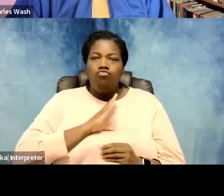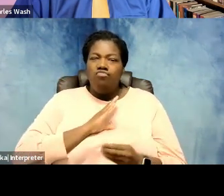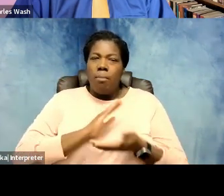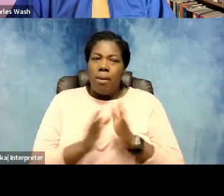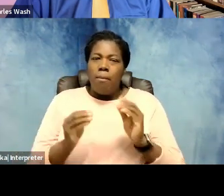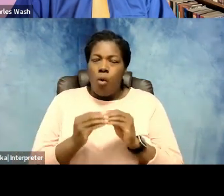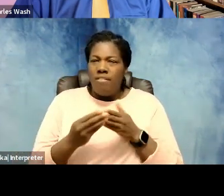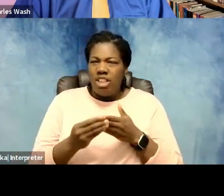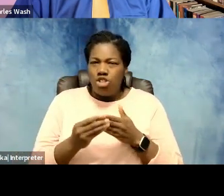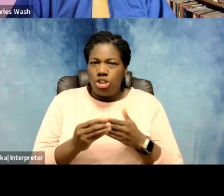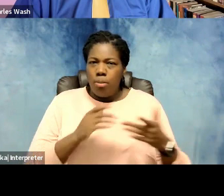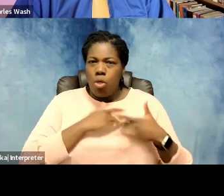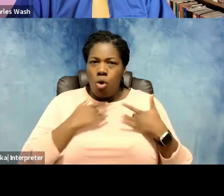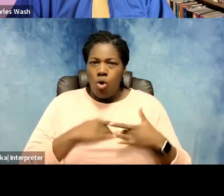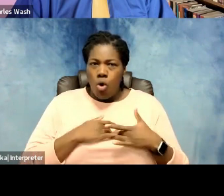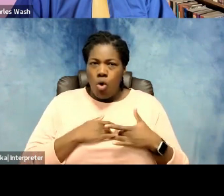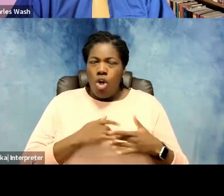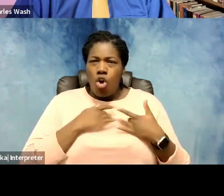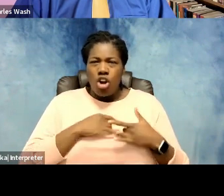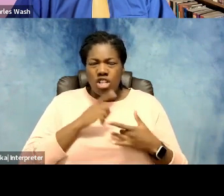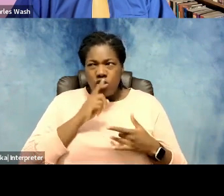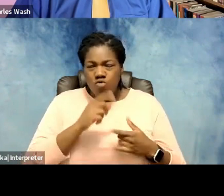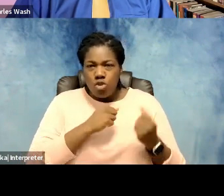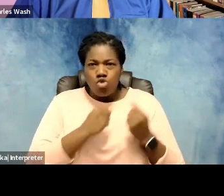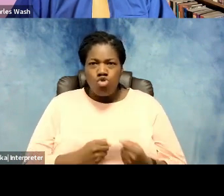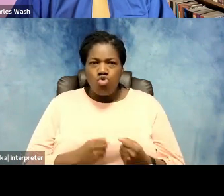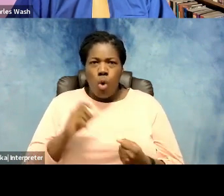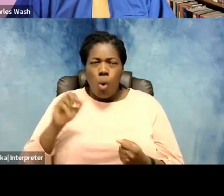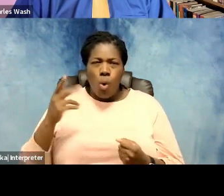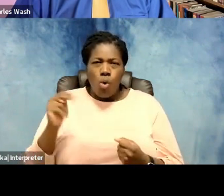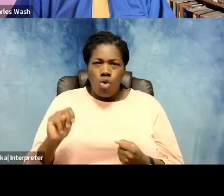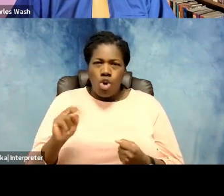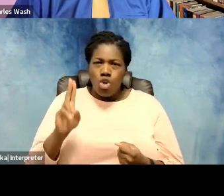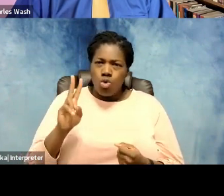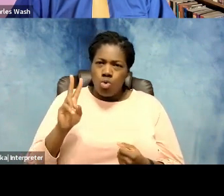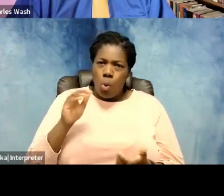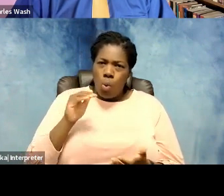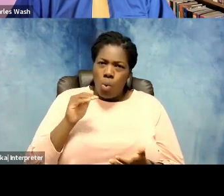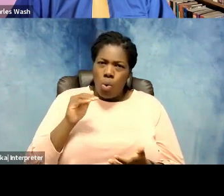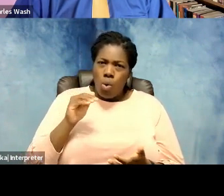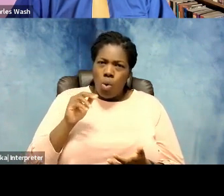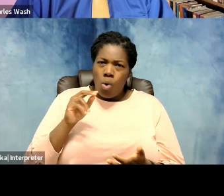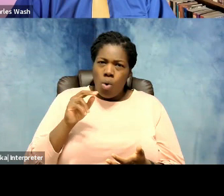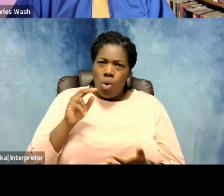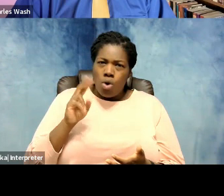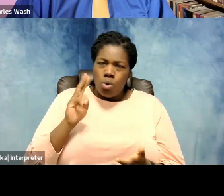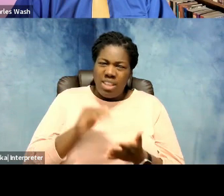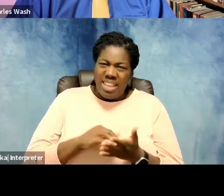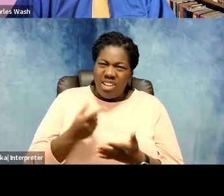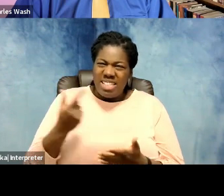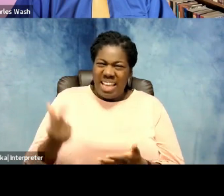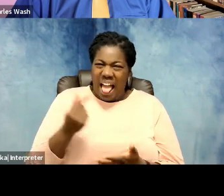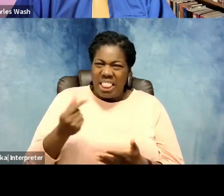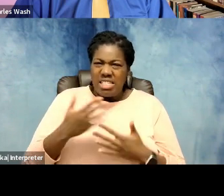the heart, right? You know, the heart is a very powerful organ. You know, pumps about 2,000 pounds of blood every day, right?